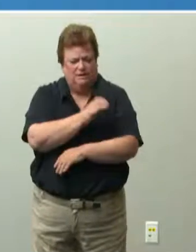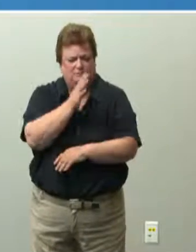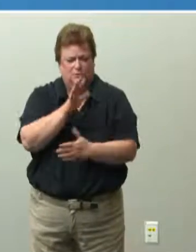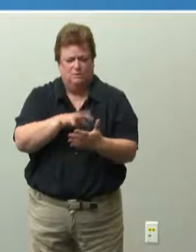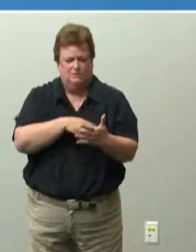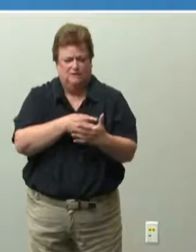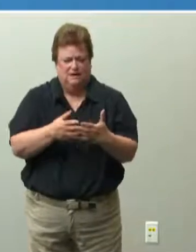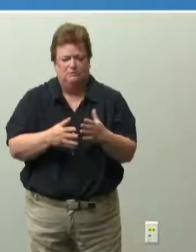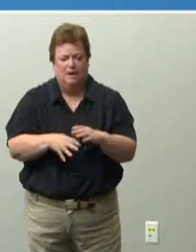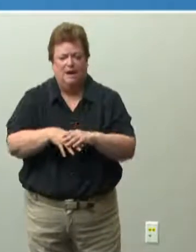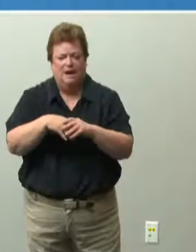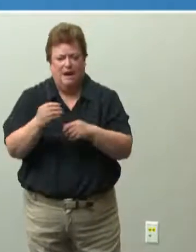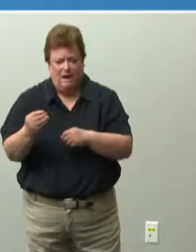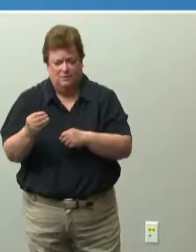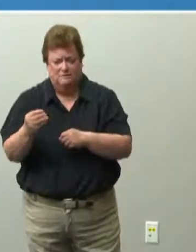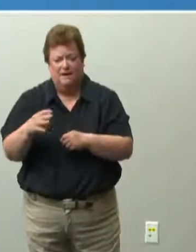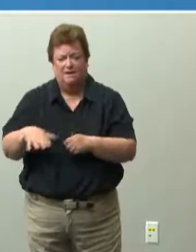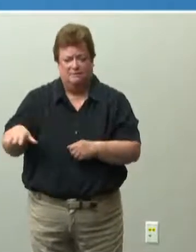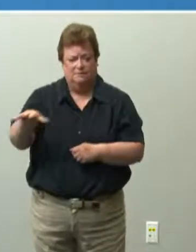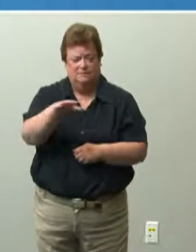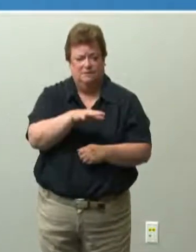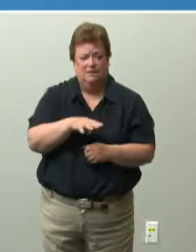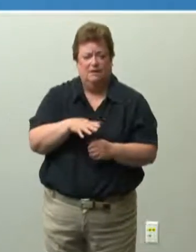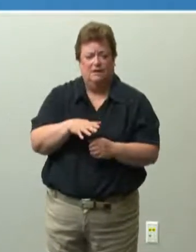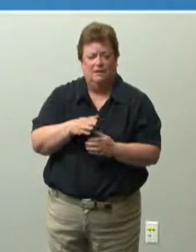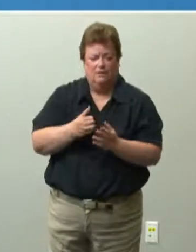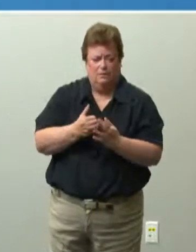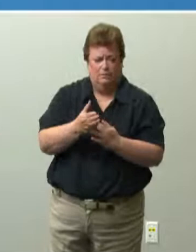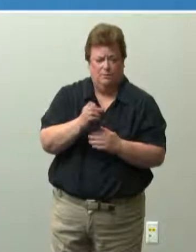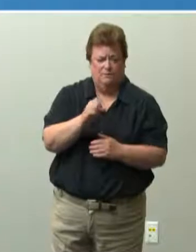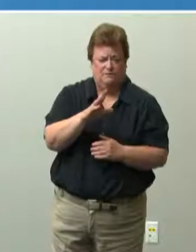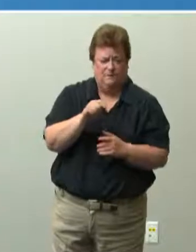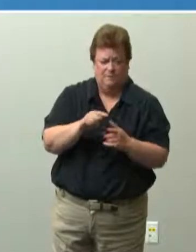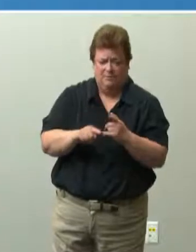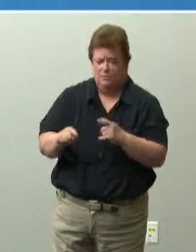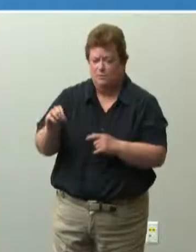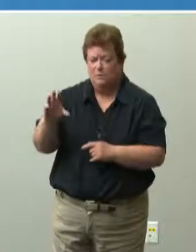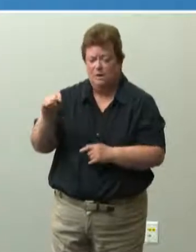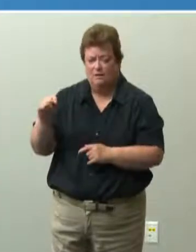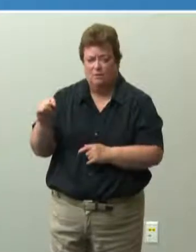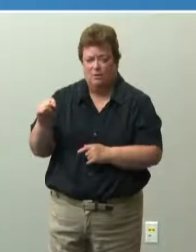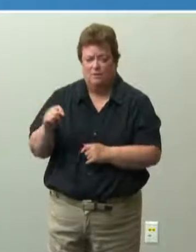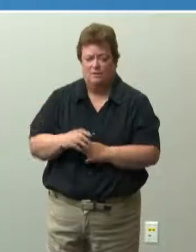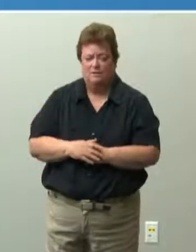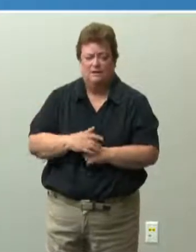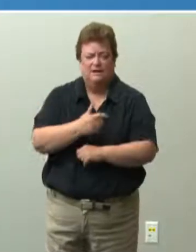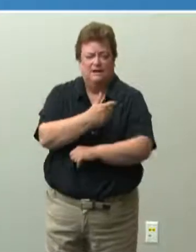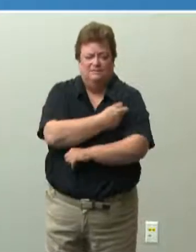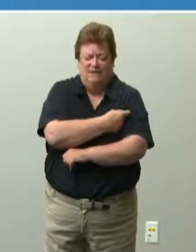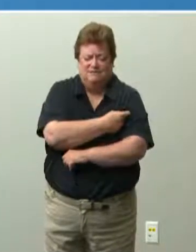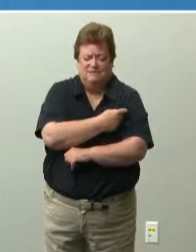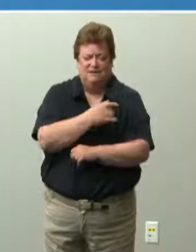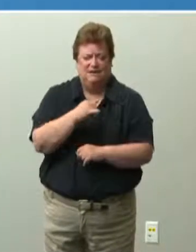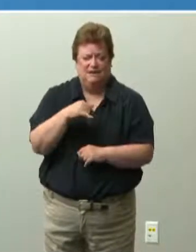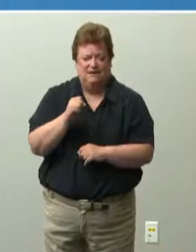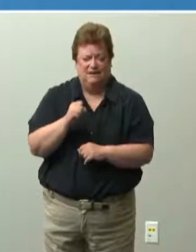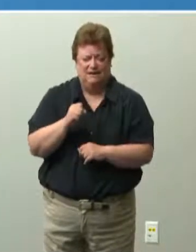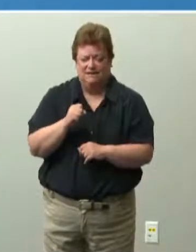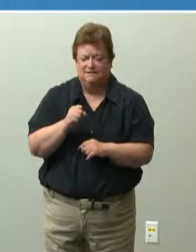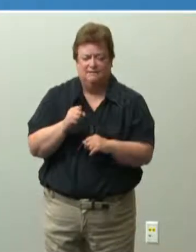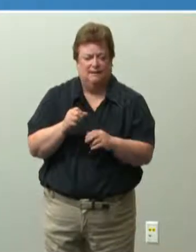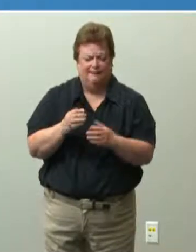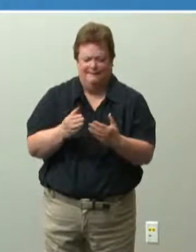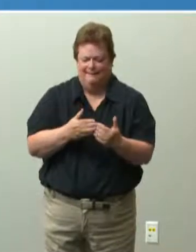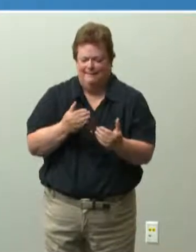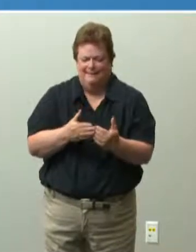on site throughout September and into October. Vaccine is really readily